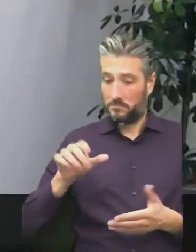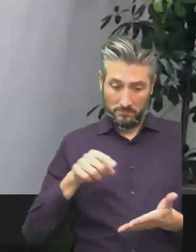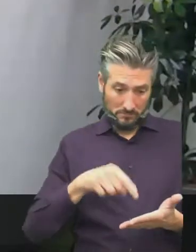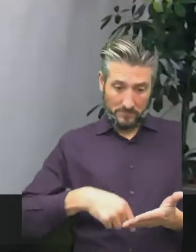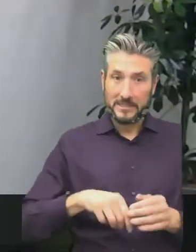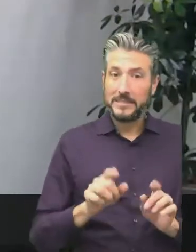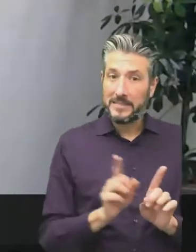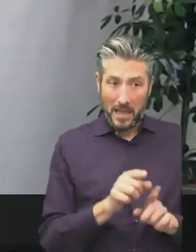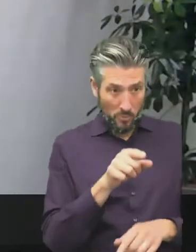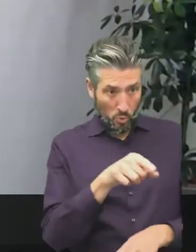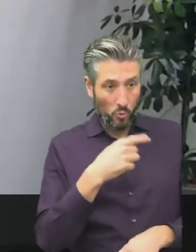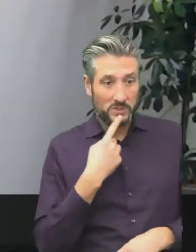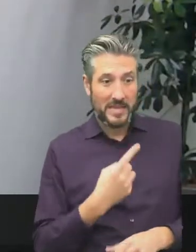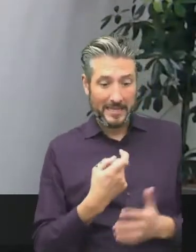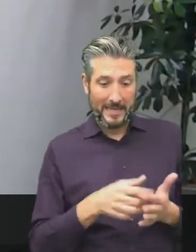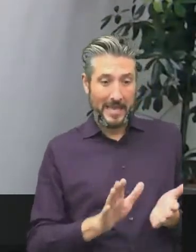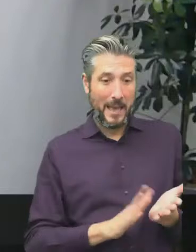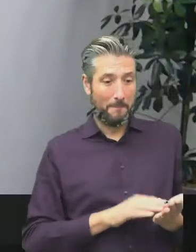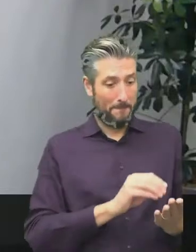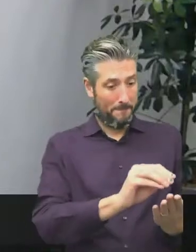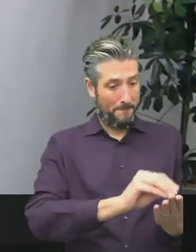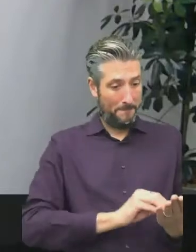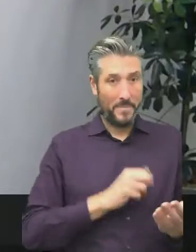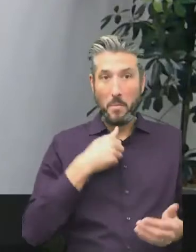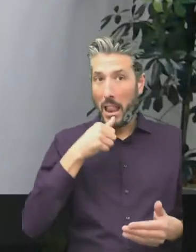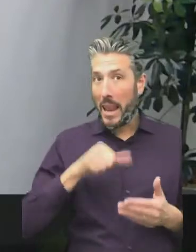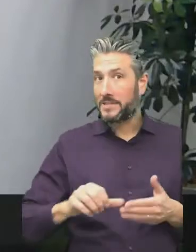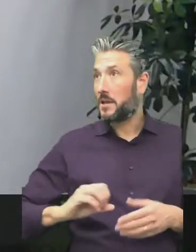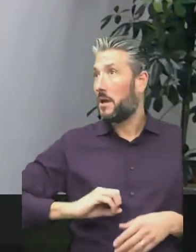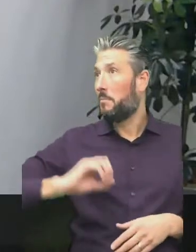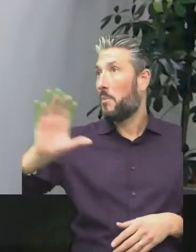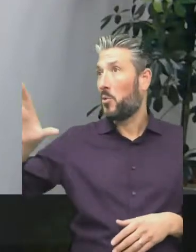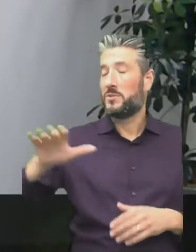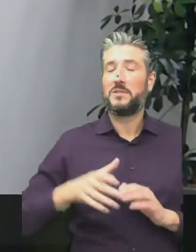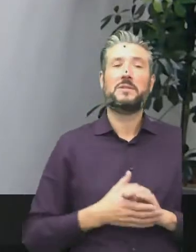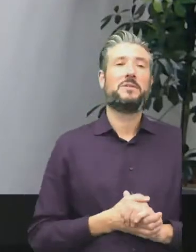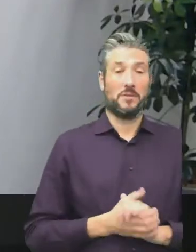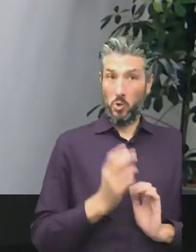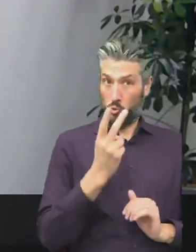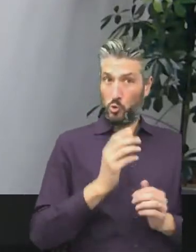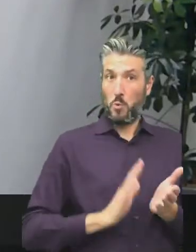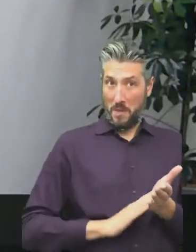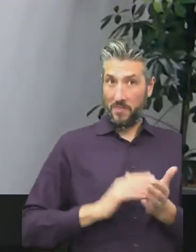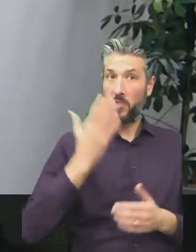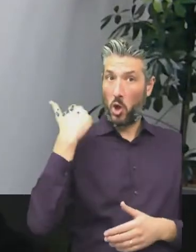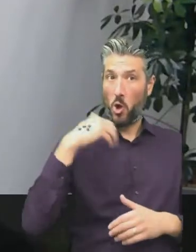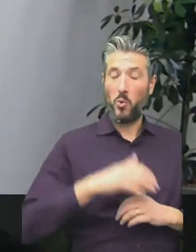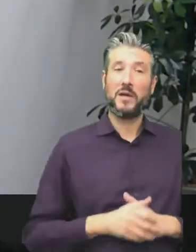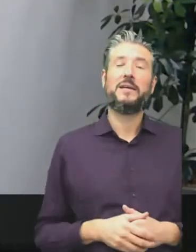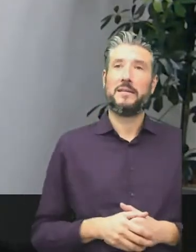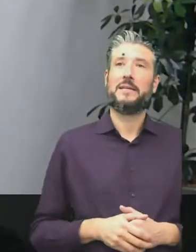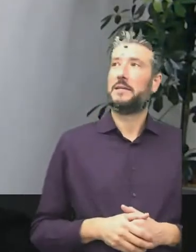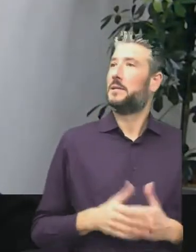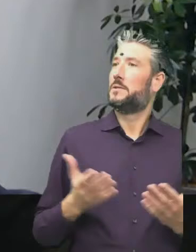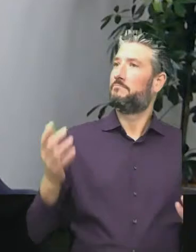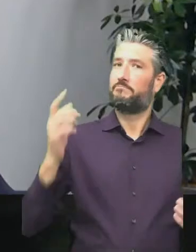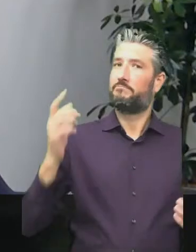letter. It's been now almost 2 months, and he hasn't had the courtesy to respond to the letter.